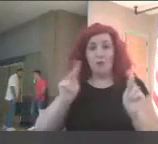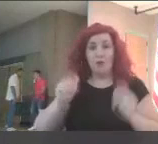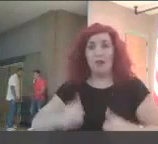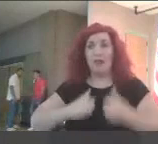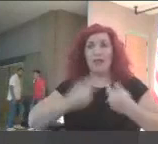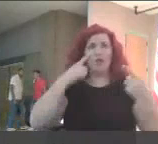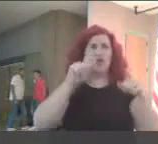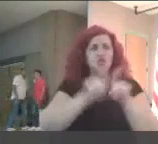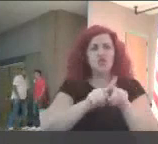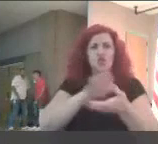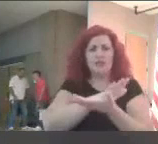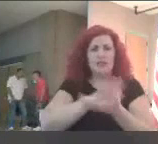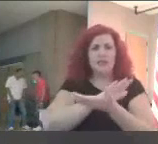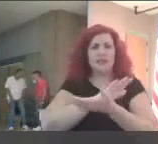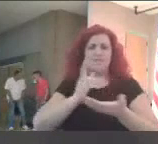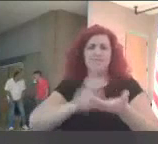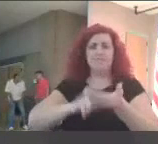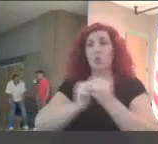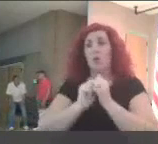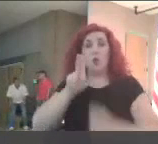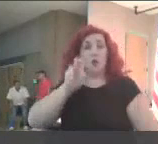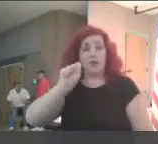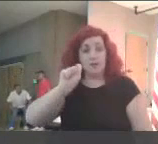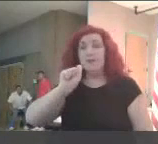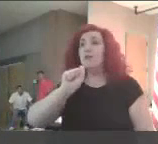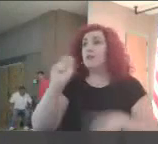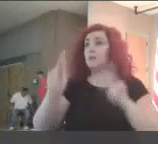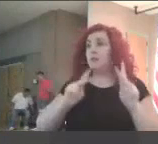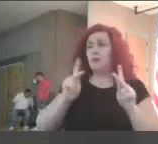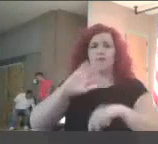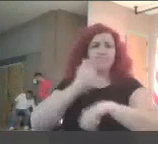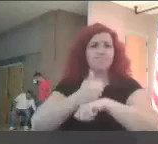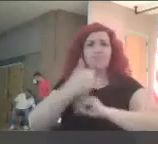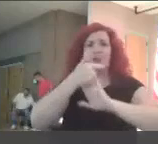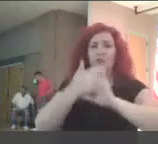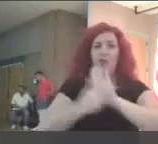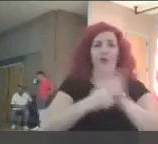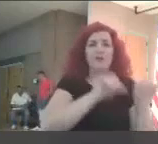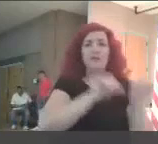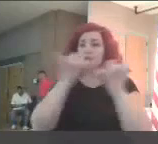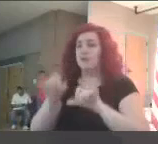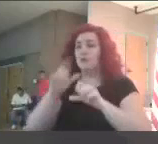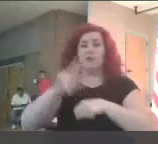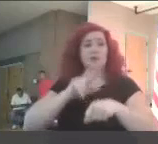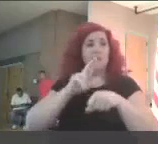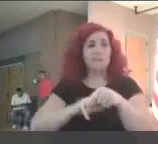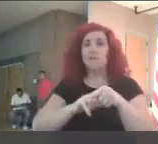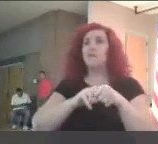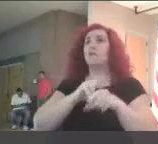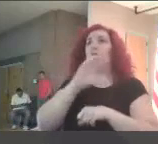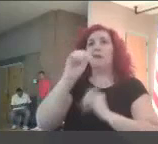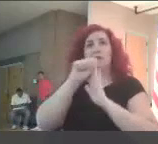agreements with the United States. The people have established laws similar to the nation and state laws.